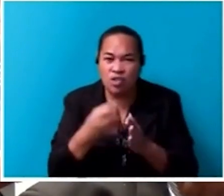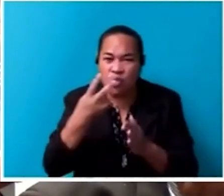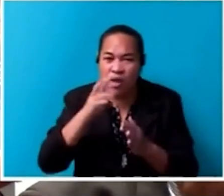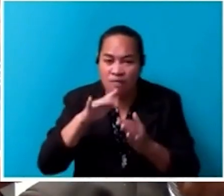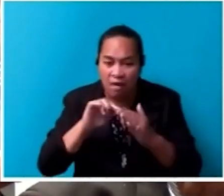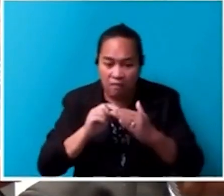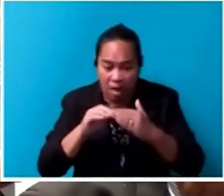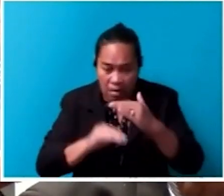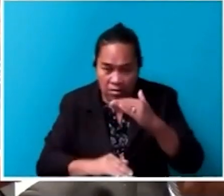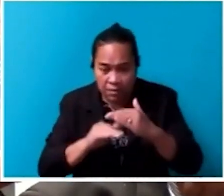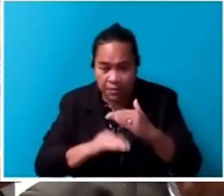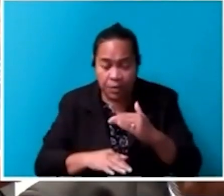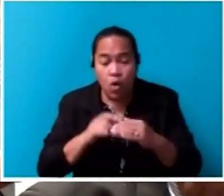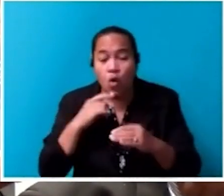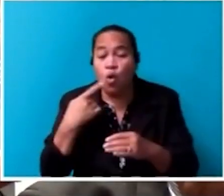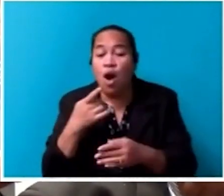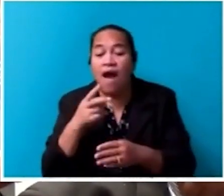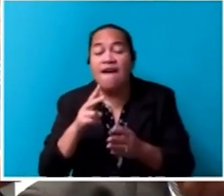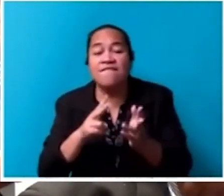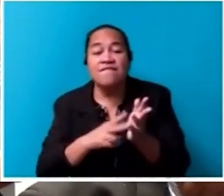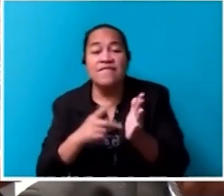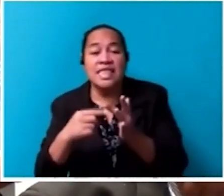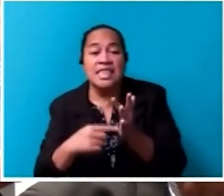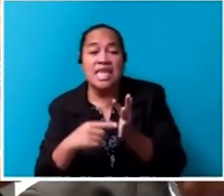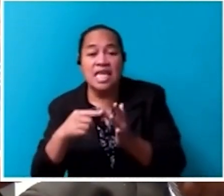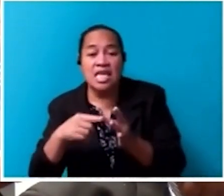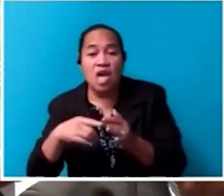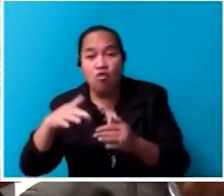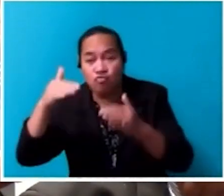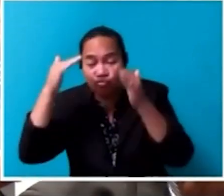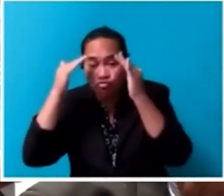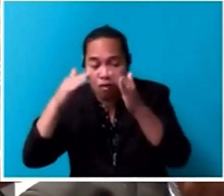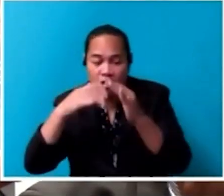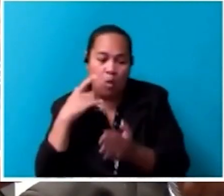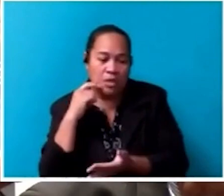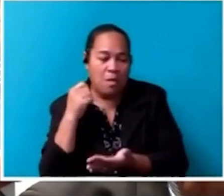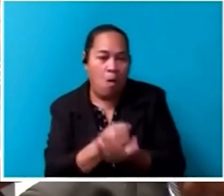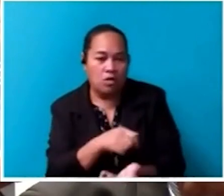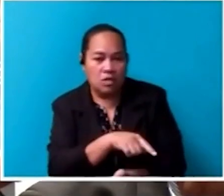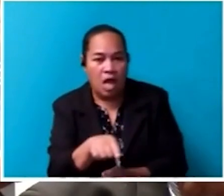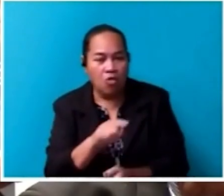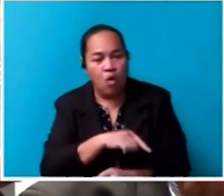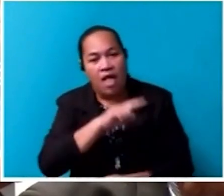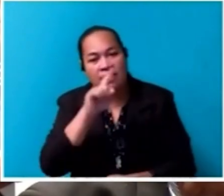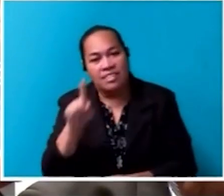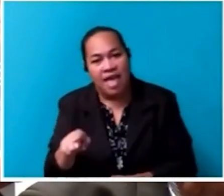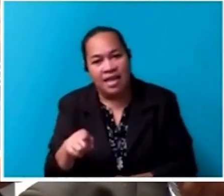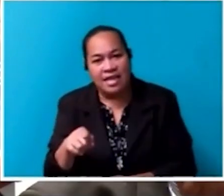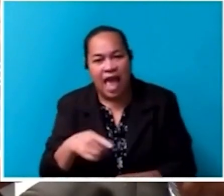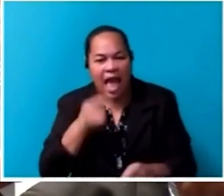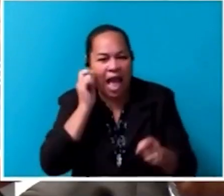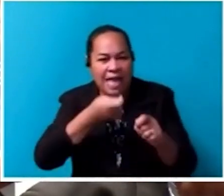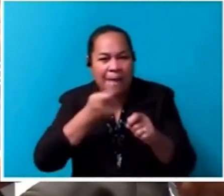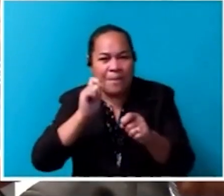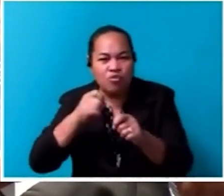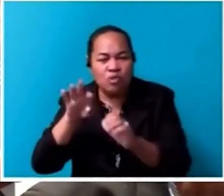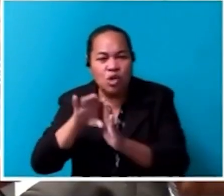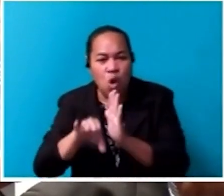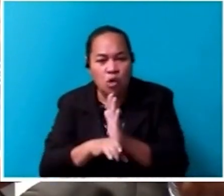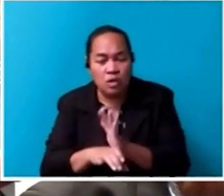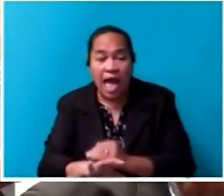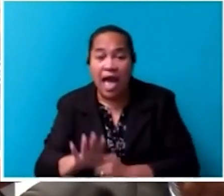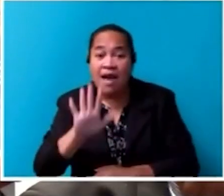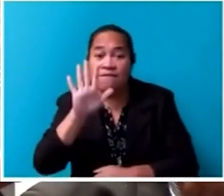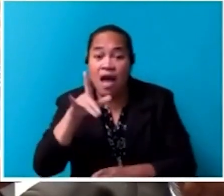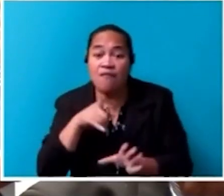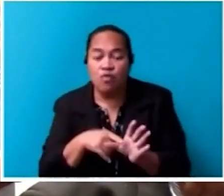be sponsored by Viti Roofing to attend carpentry course at Nandawe. 5 youths are waiting